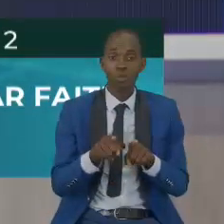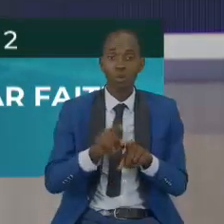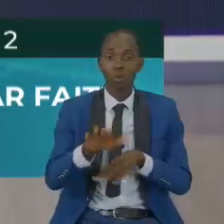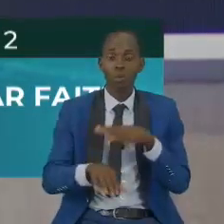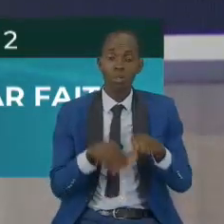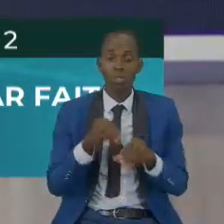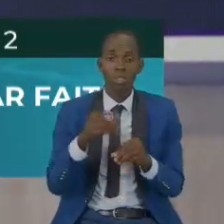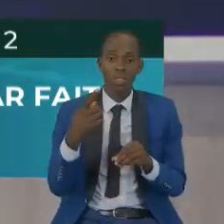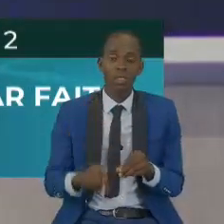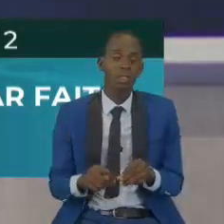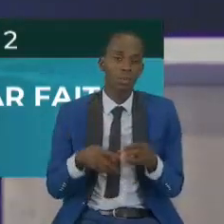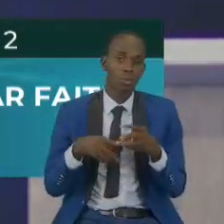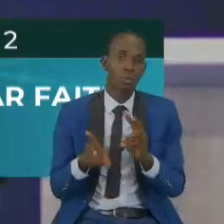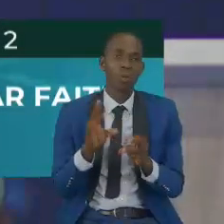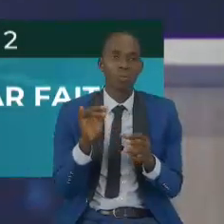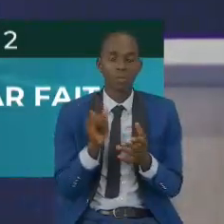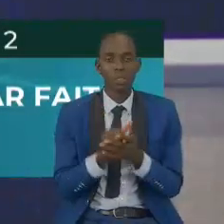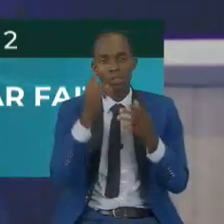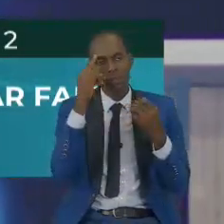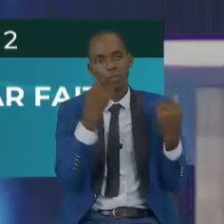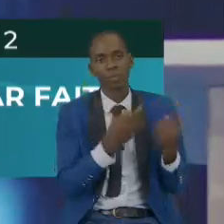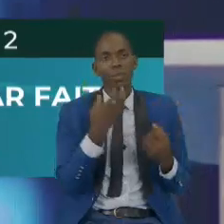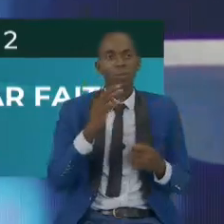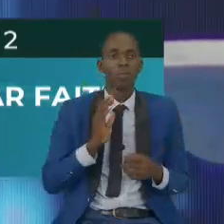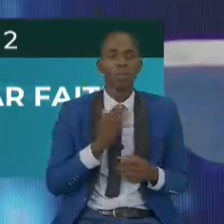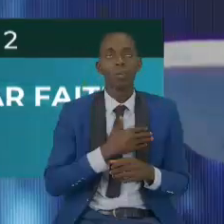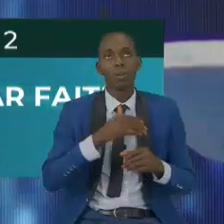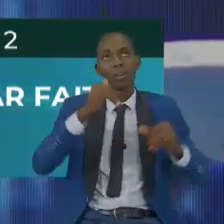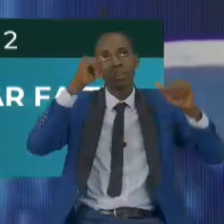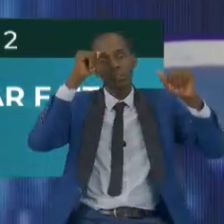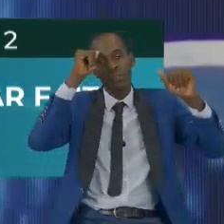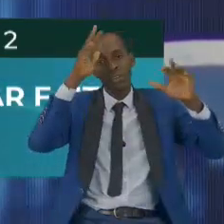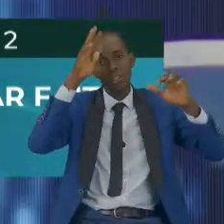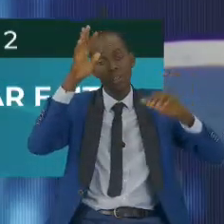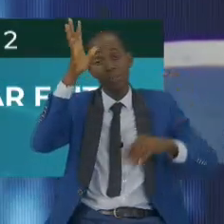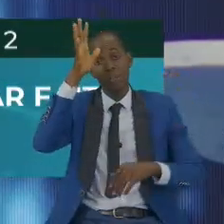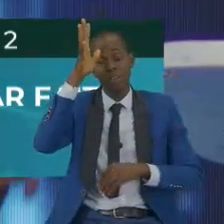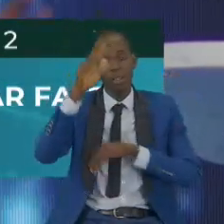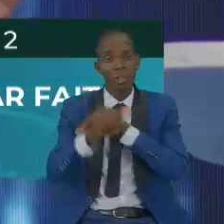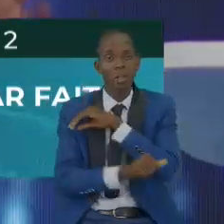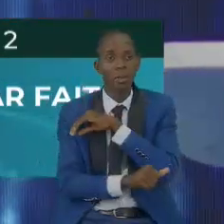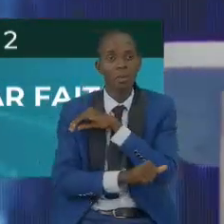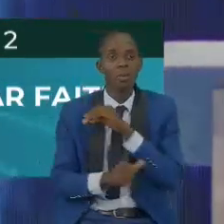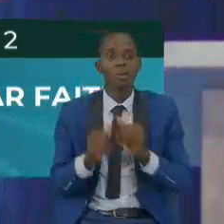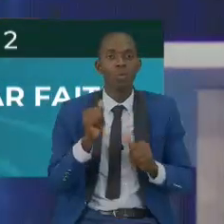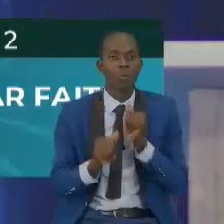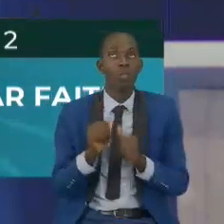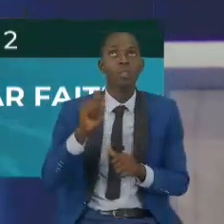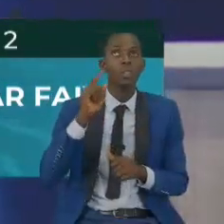that faith of our father Abraham, which he had been